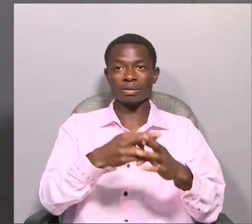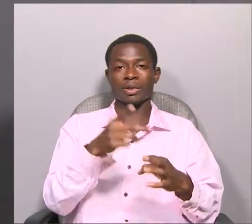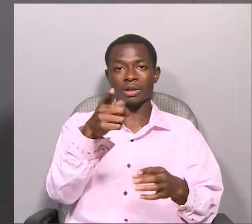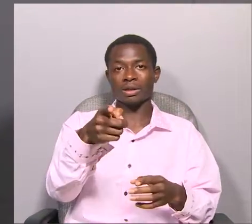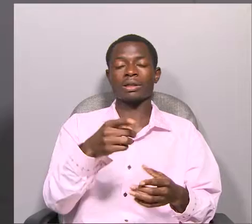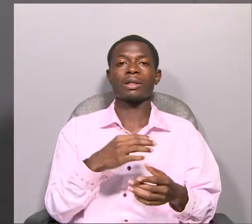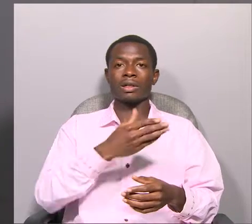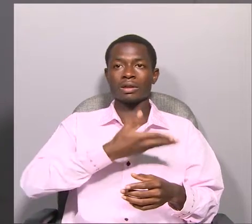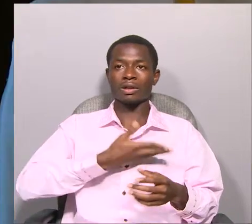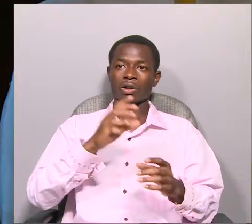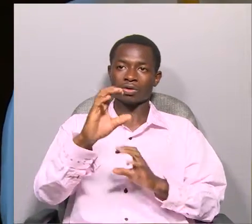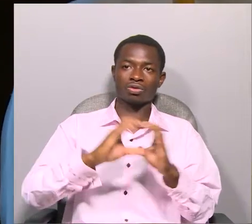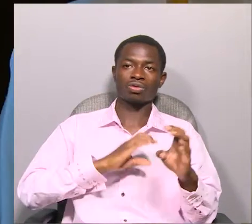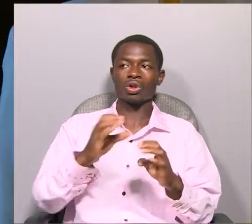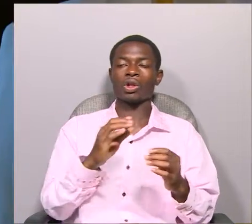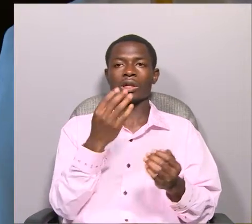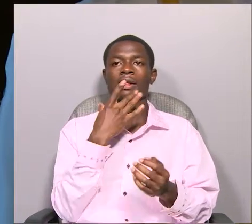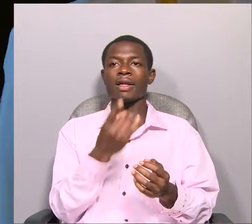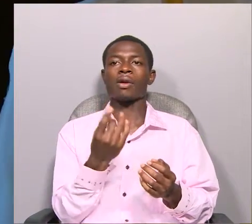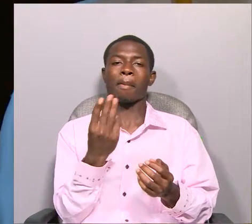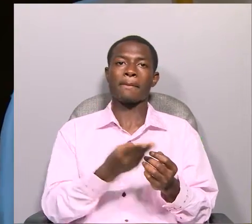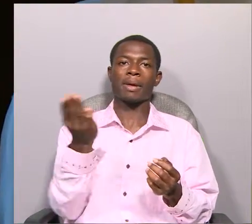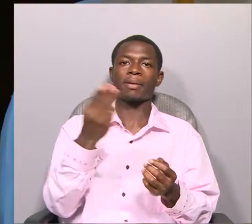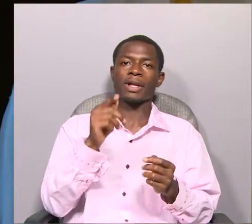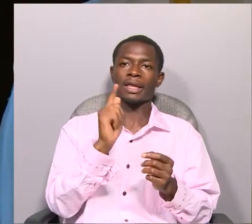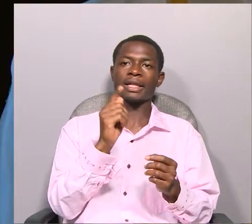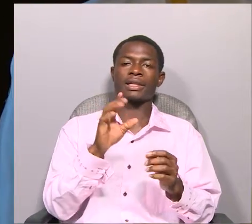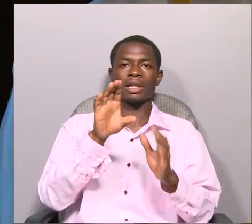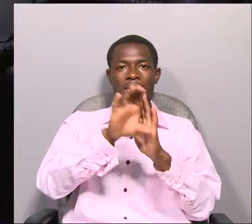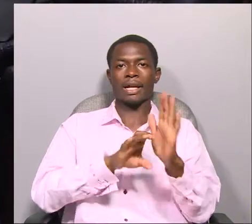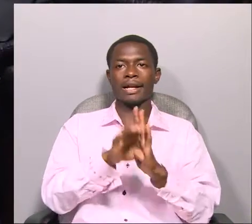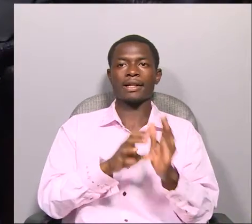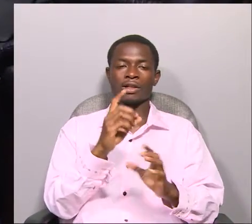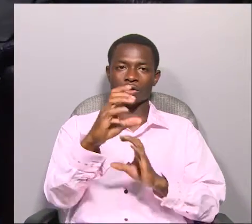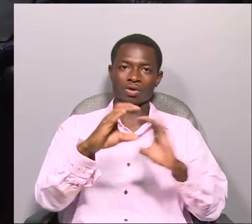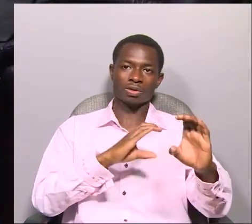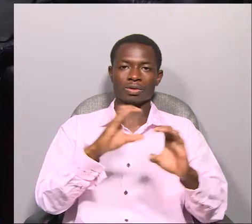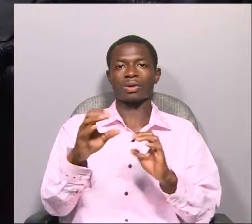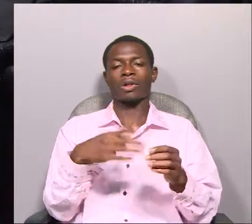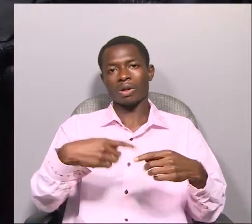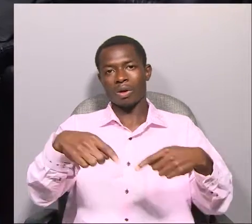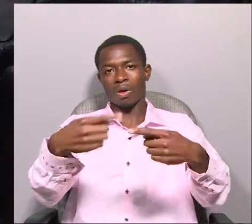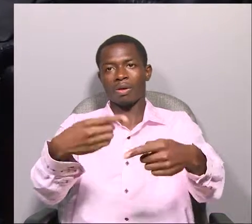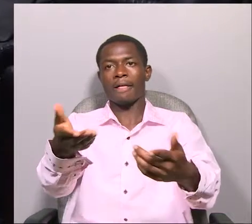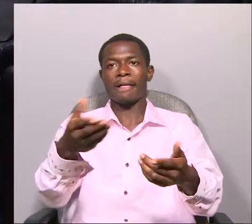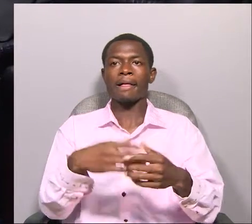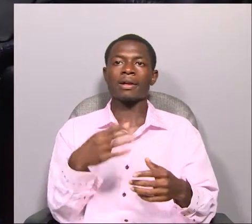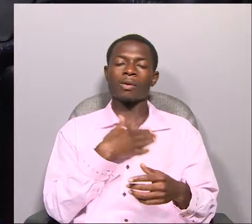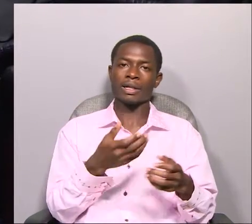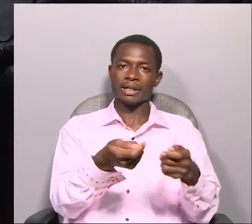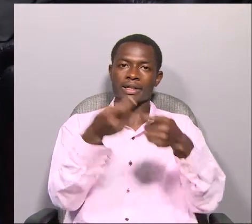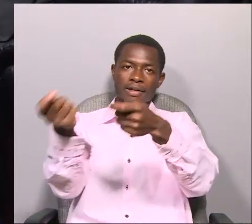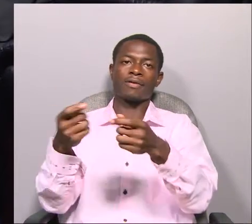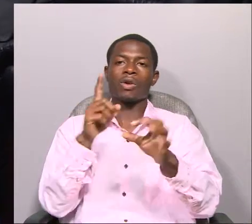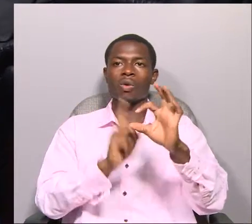Mushowe, interacting with young people from different parts of this country. And we continue that interaction. I know that my brother in the corner there has a